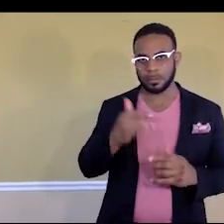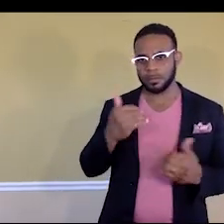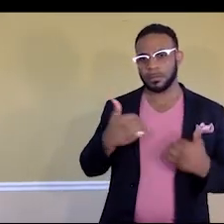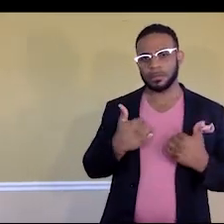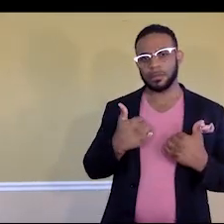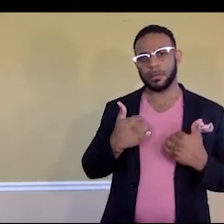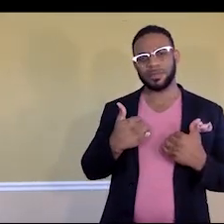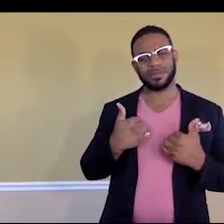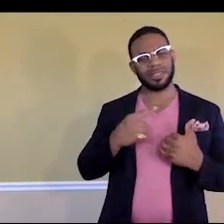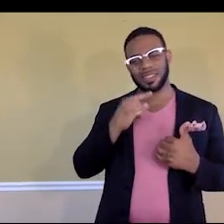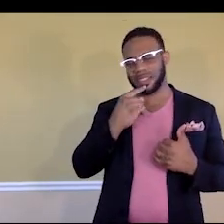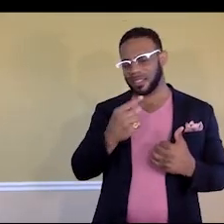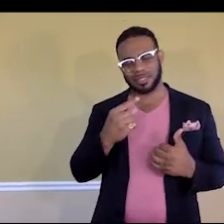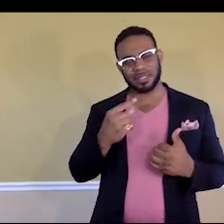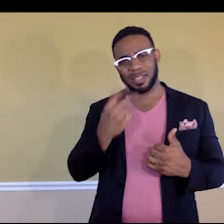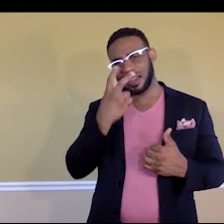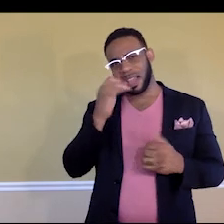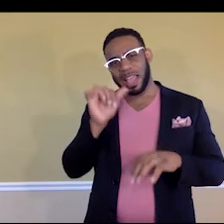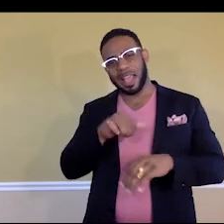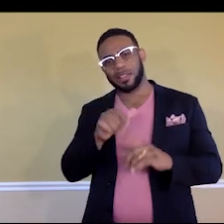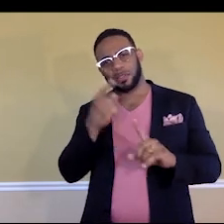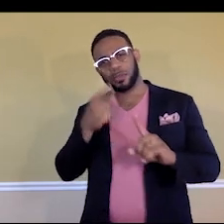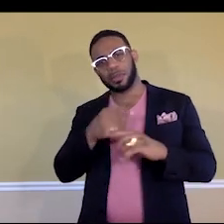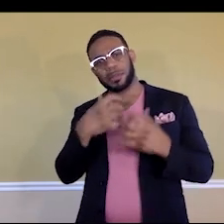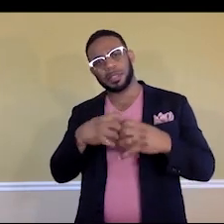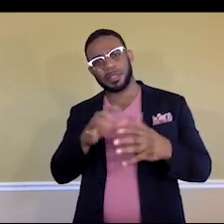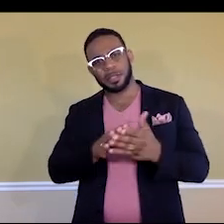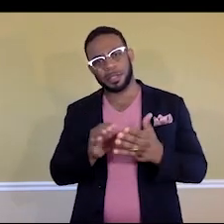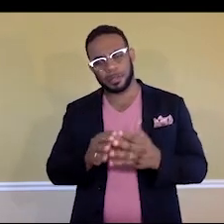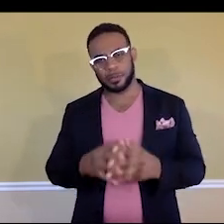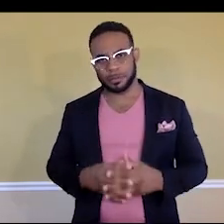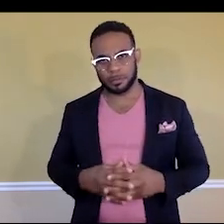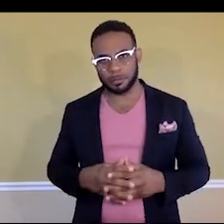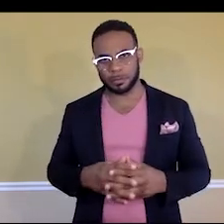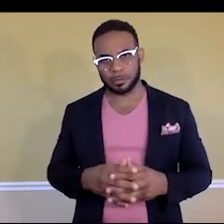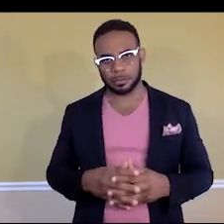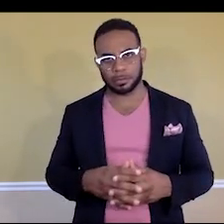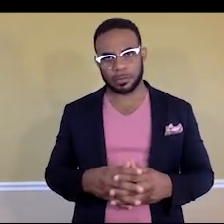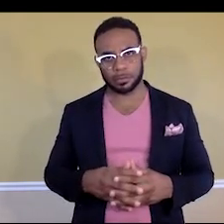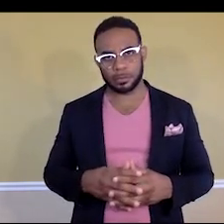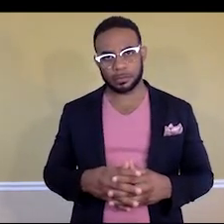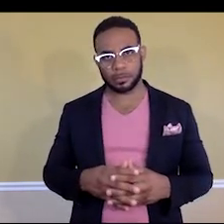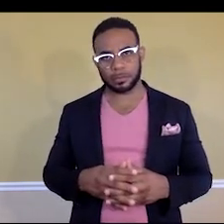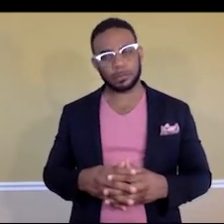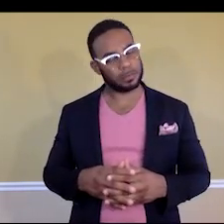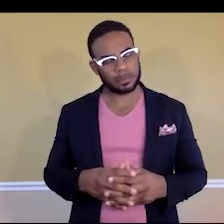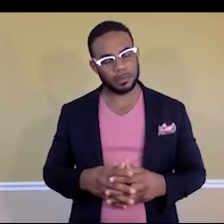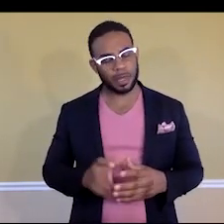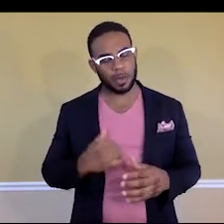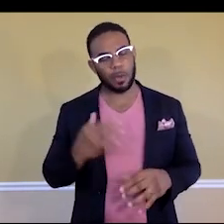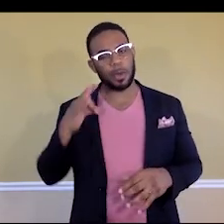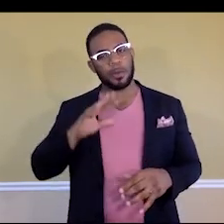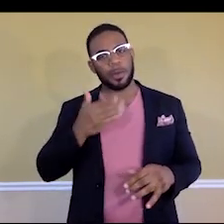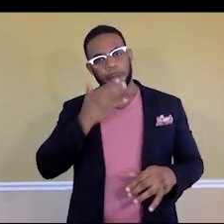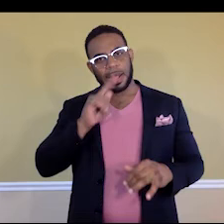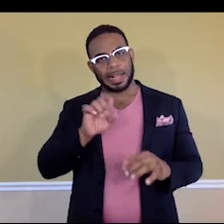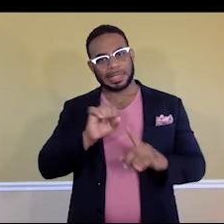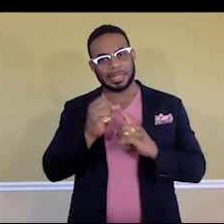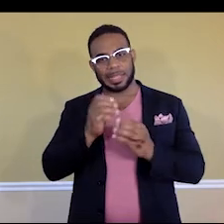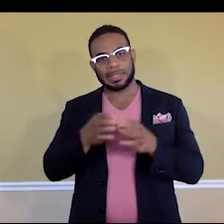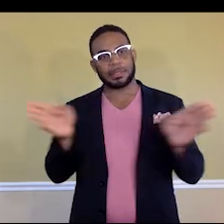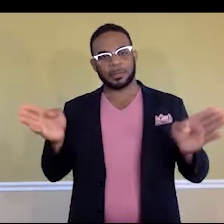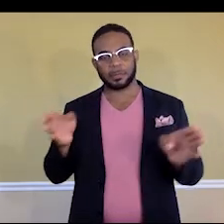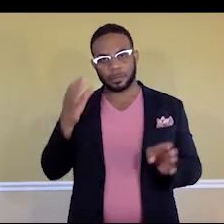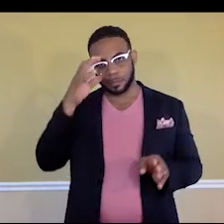an extreme skeptical attitude towards machine learning is going to bode us better as a society just in